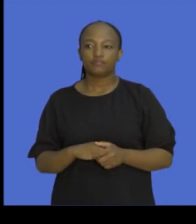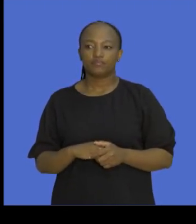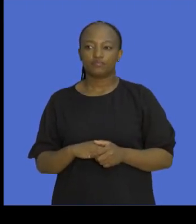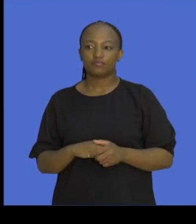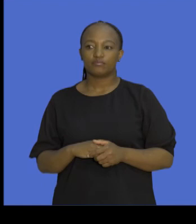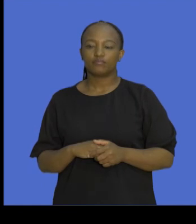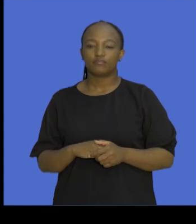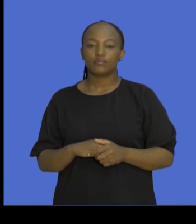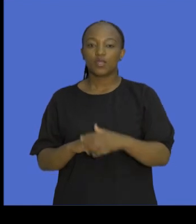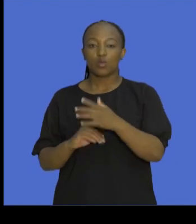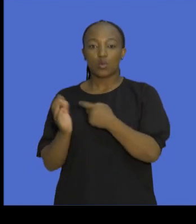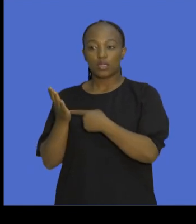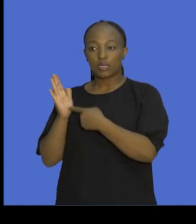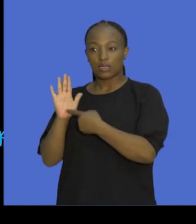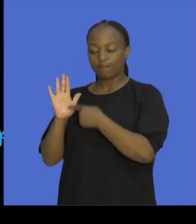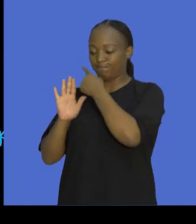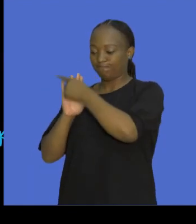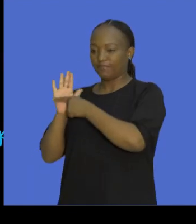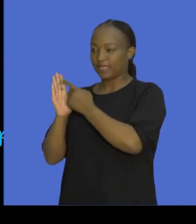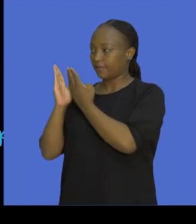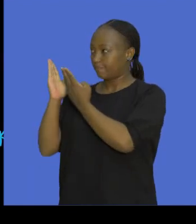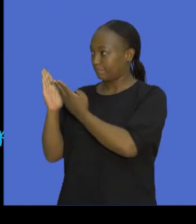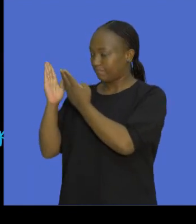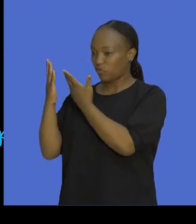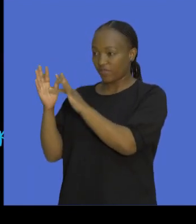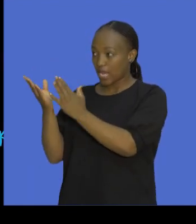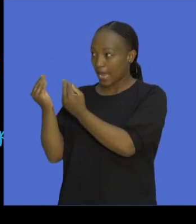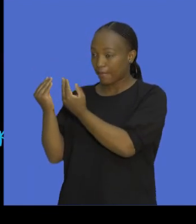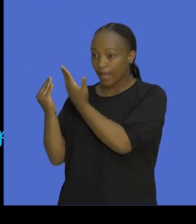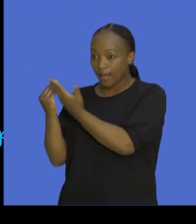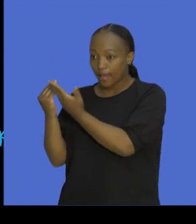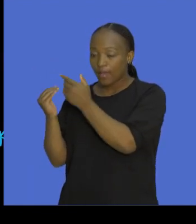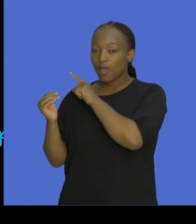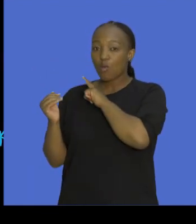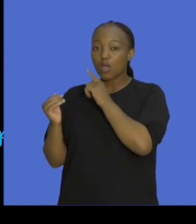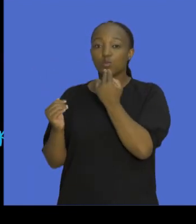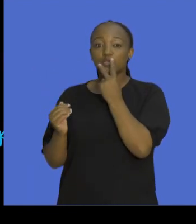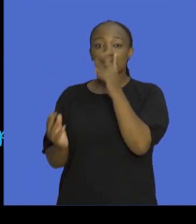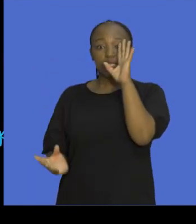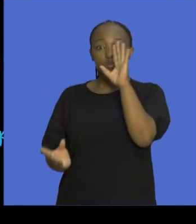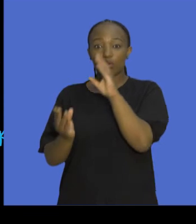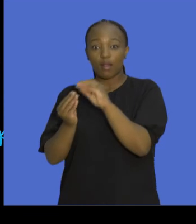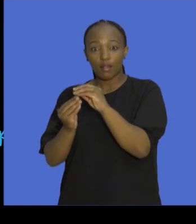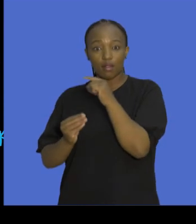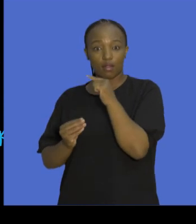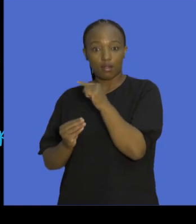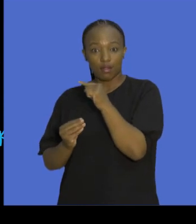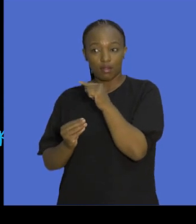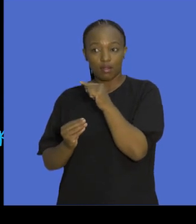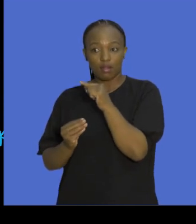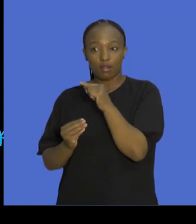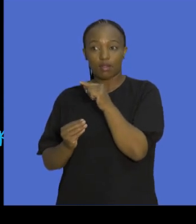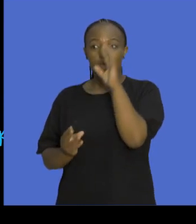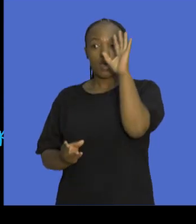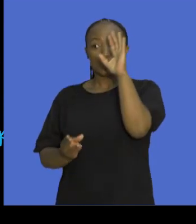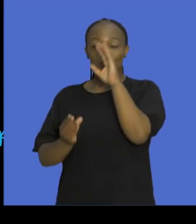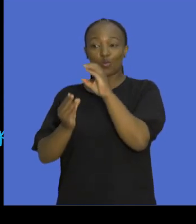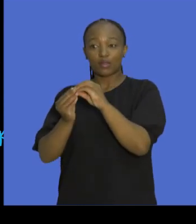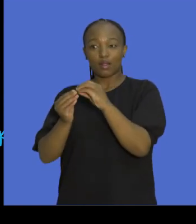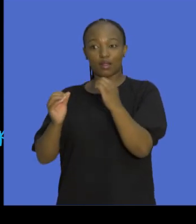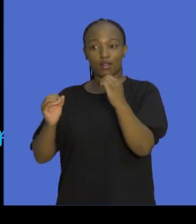the one that we managed to get the figures. Okay, so the total current, which is that, okay, so